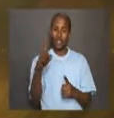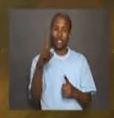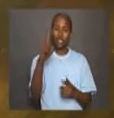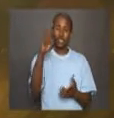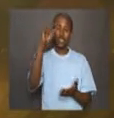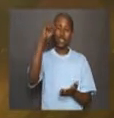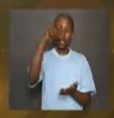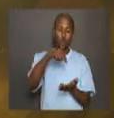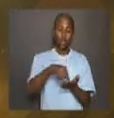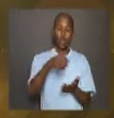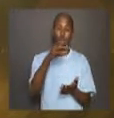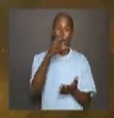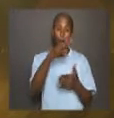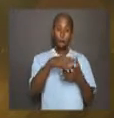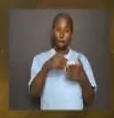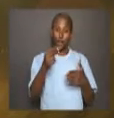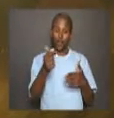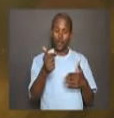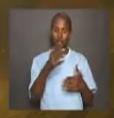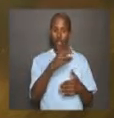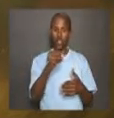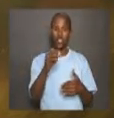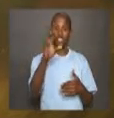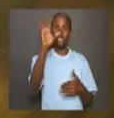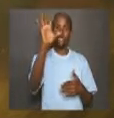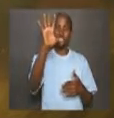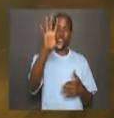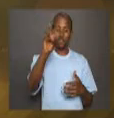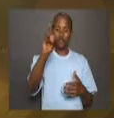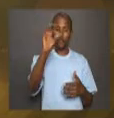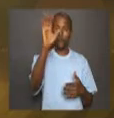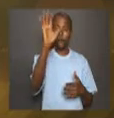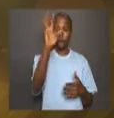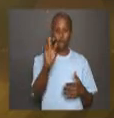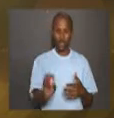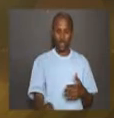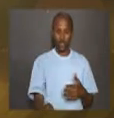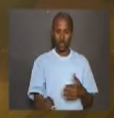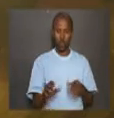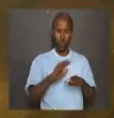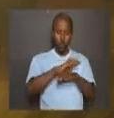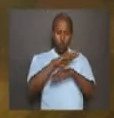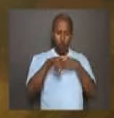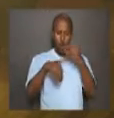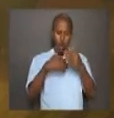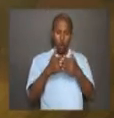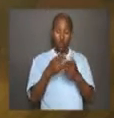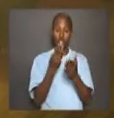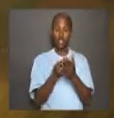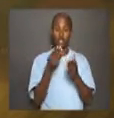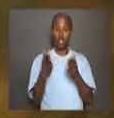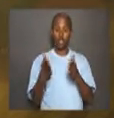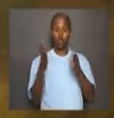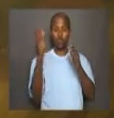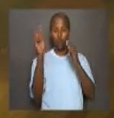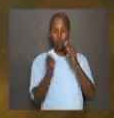100,000 birr and 15% commission on all sales